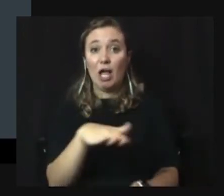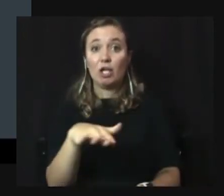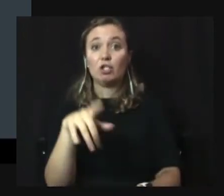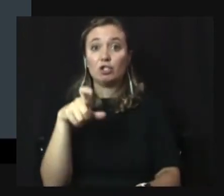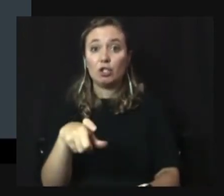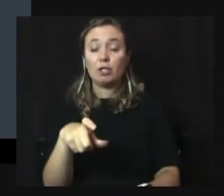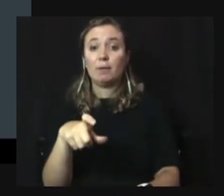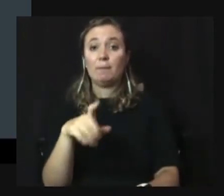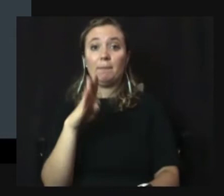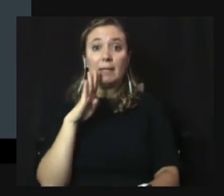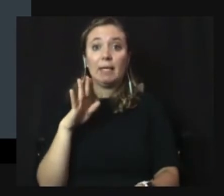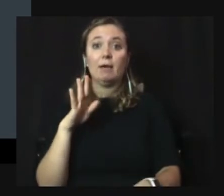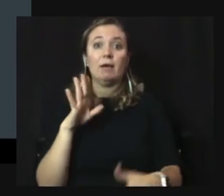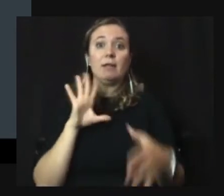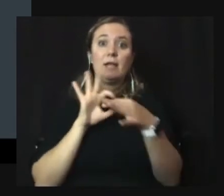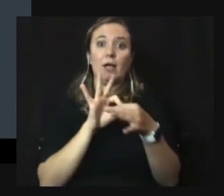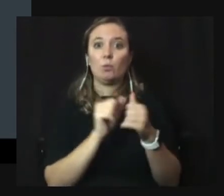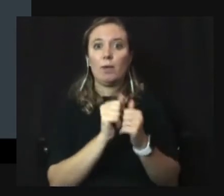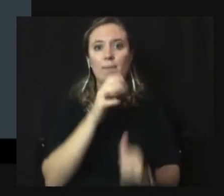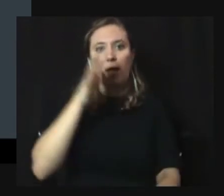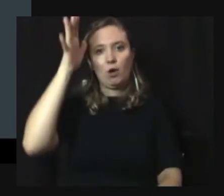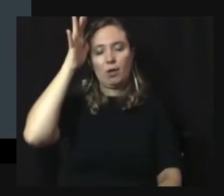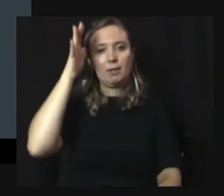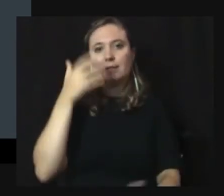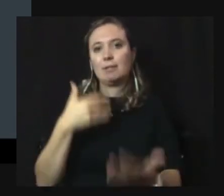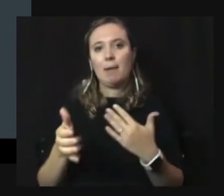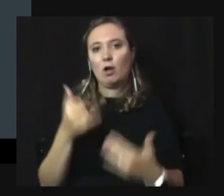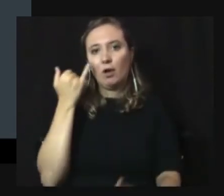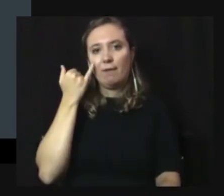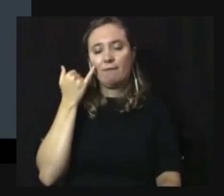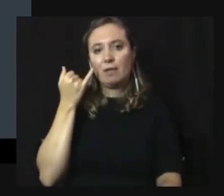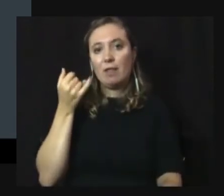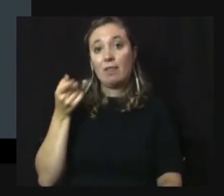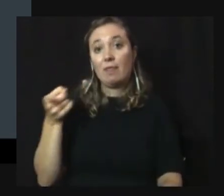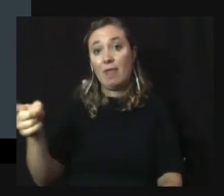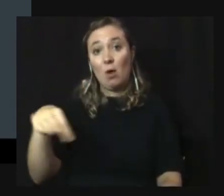attached to the parents, whether or not the child wants that or not.